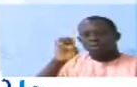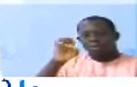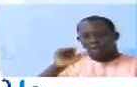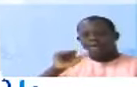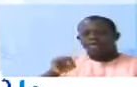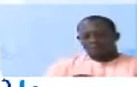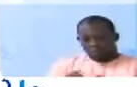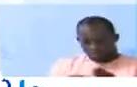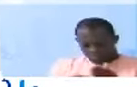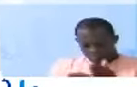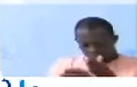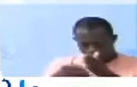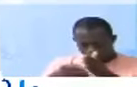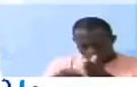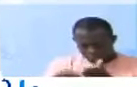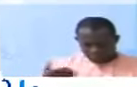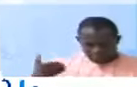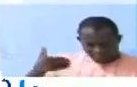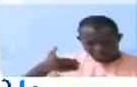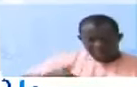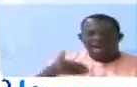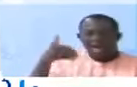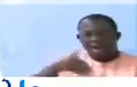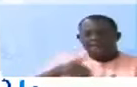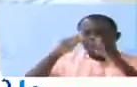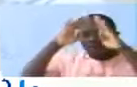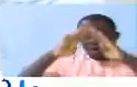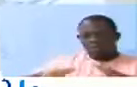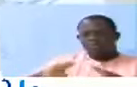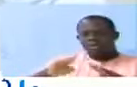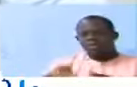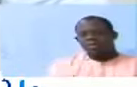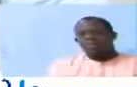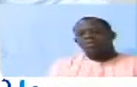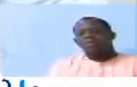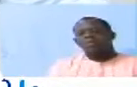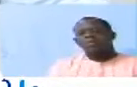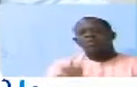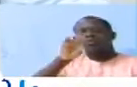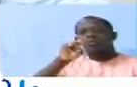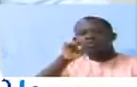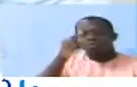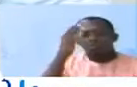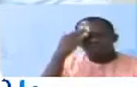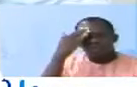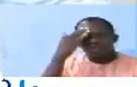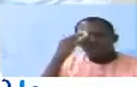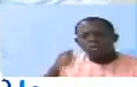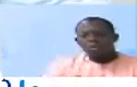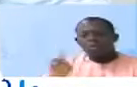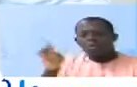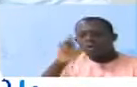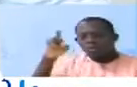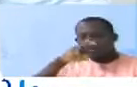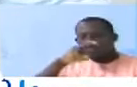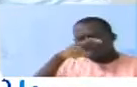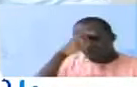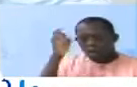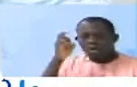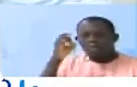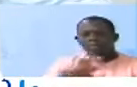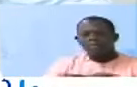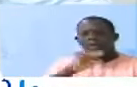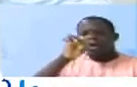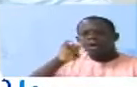until we arrived at the station itself. Do you know whether Musa Kinte, what work Musa Kinte was doing at the